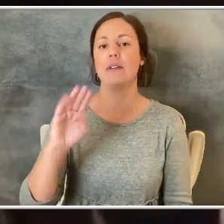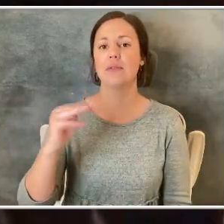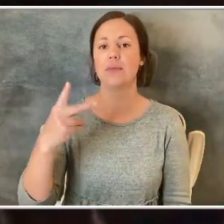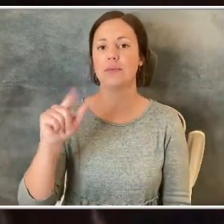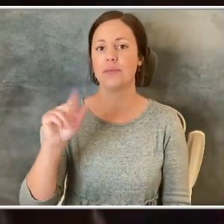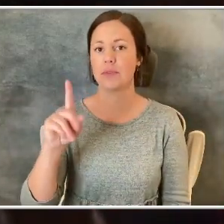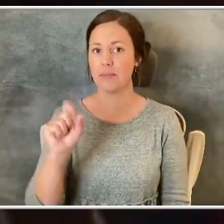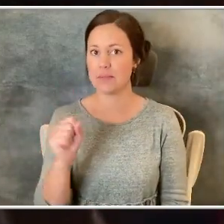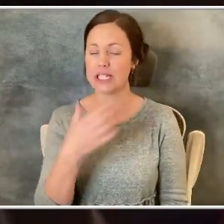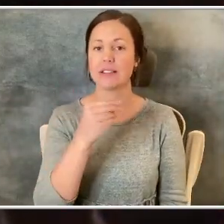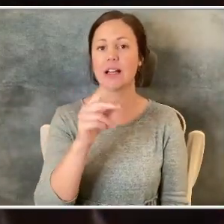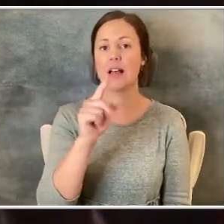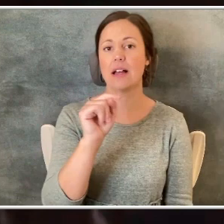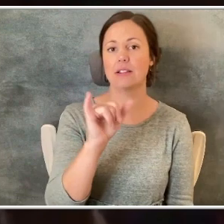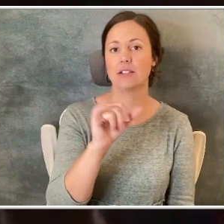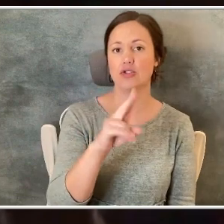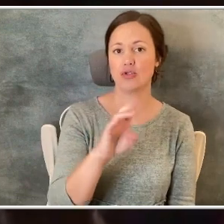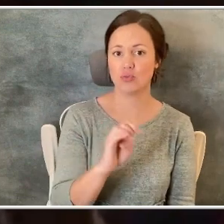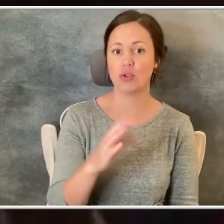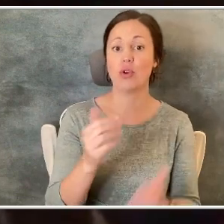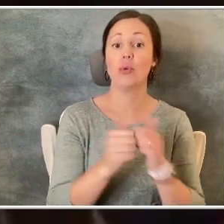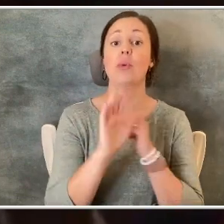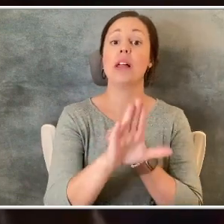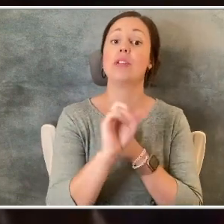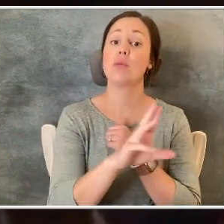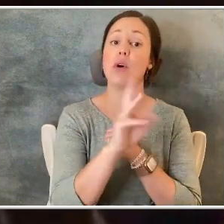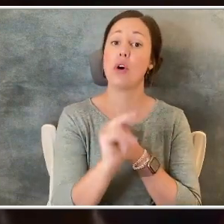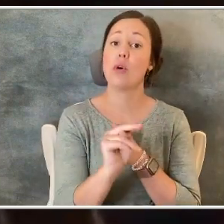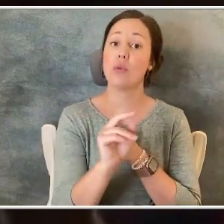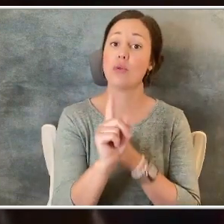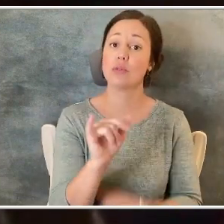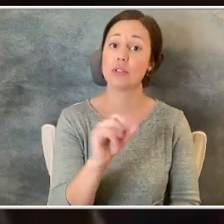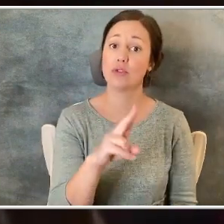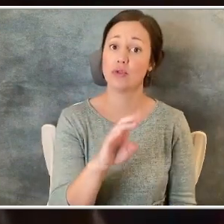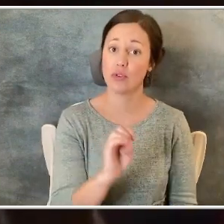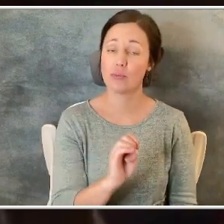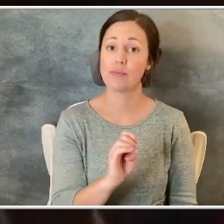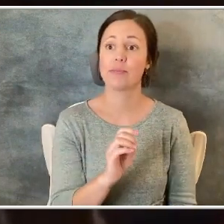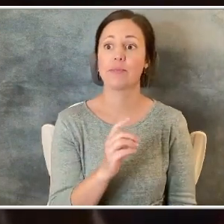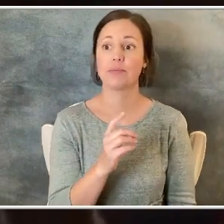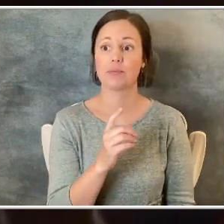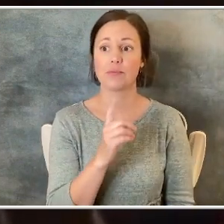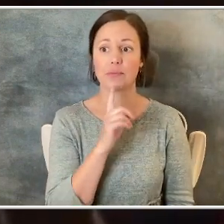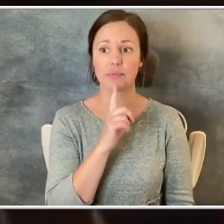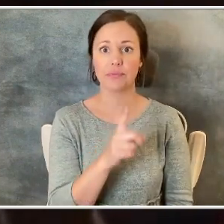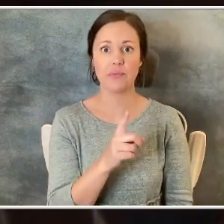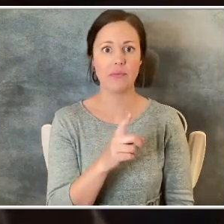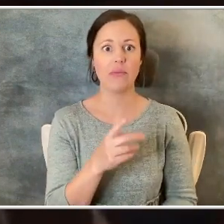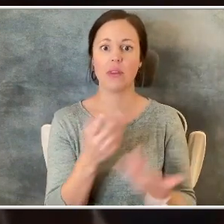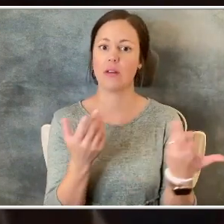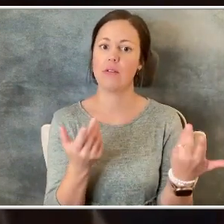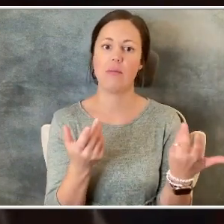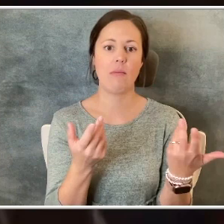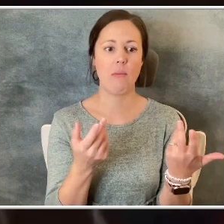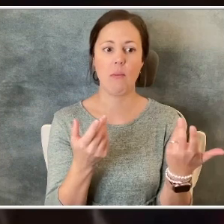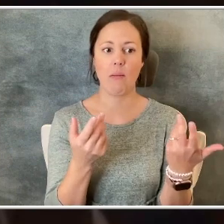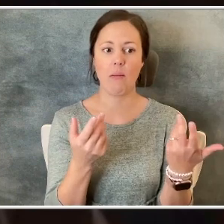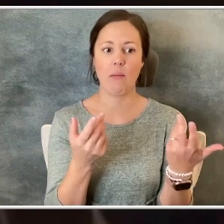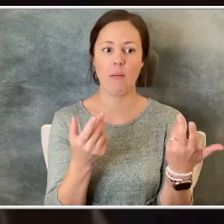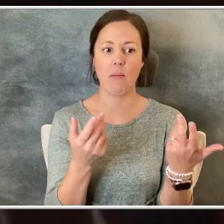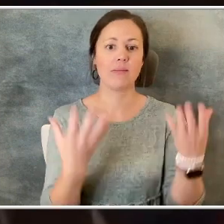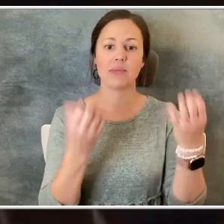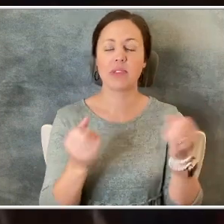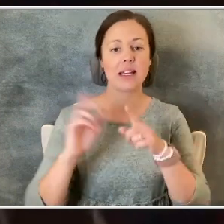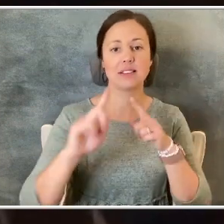tissue. And with your own tissue, there are limitless areas we can take it from depending